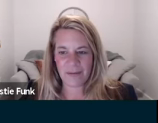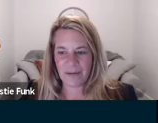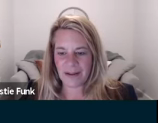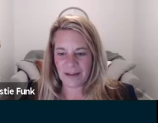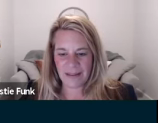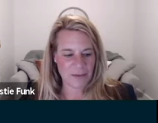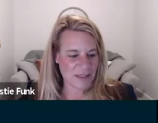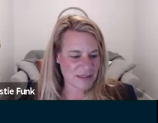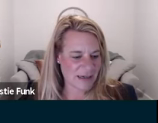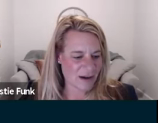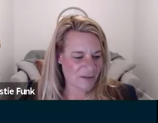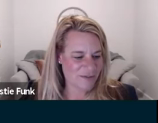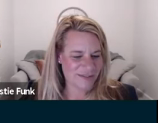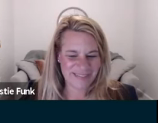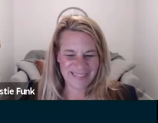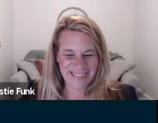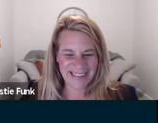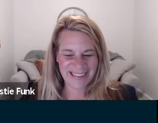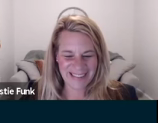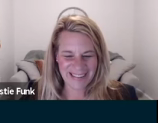So I think we just sign off.